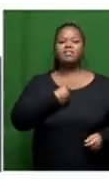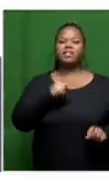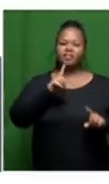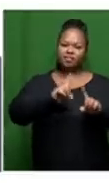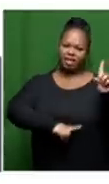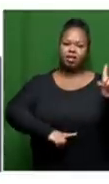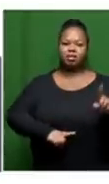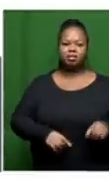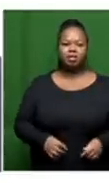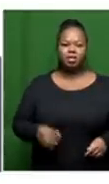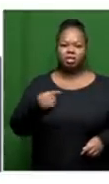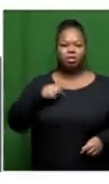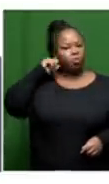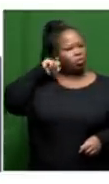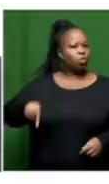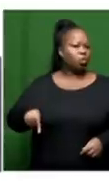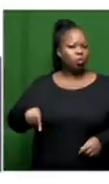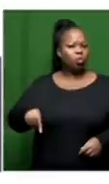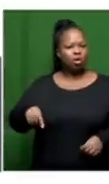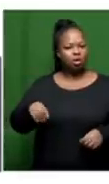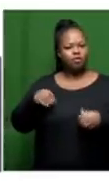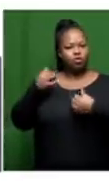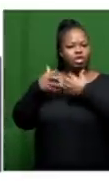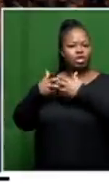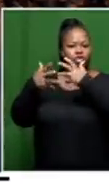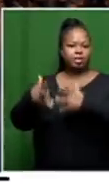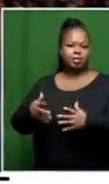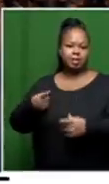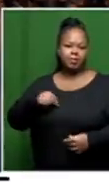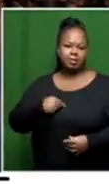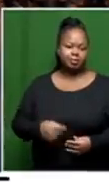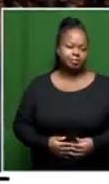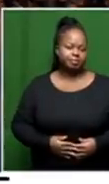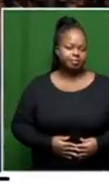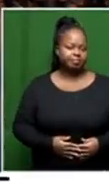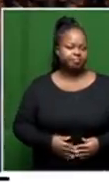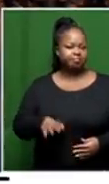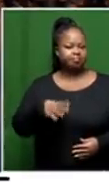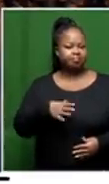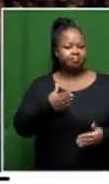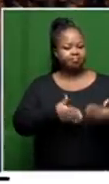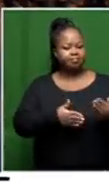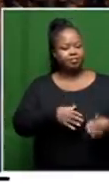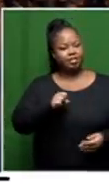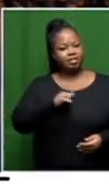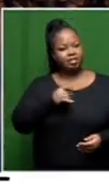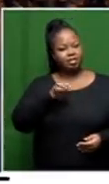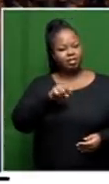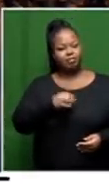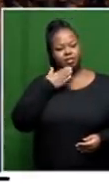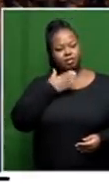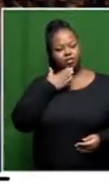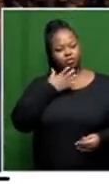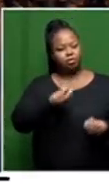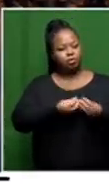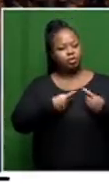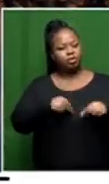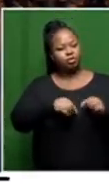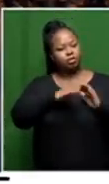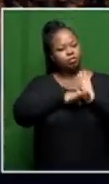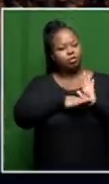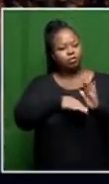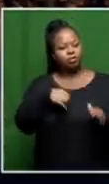pay attention to our engineers. We leave it there. Sandile, thank you. Thanks so much for talking to us here on the program. Sandile Swana is